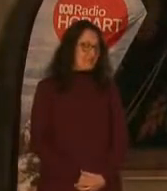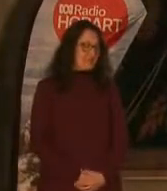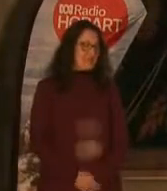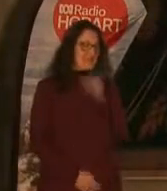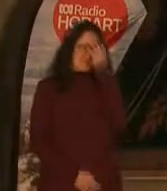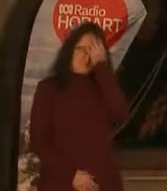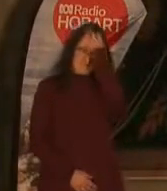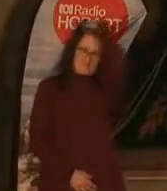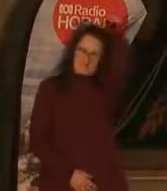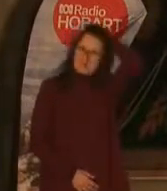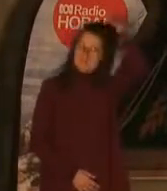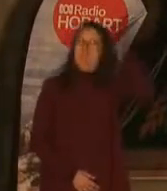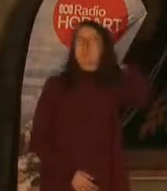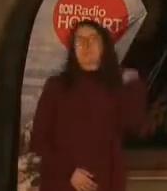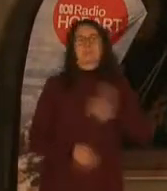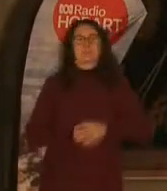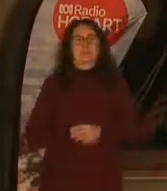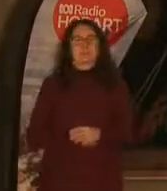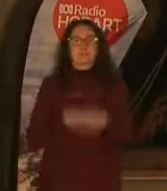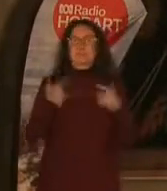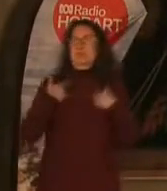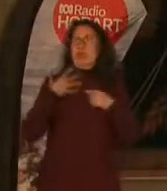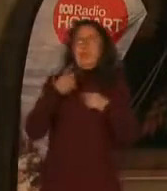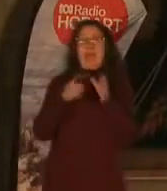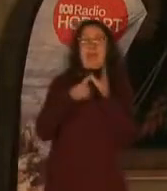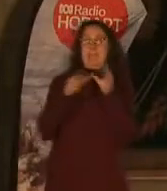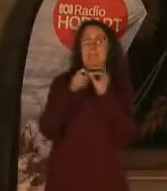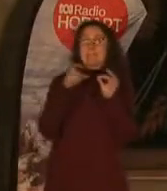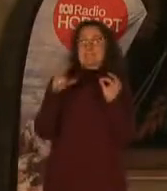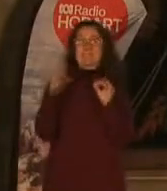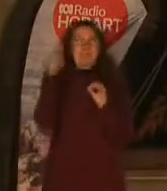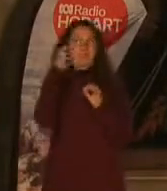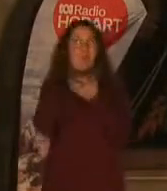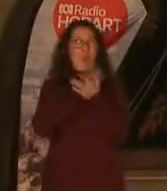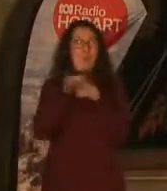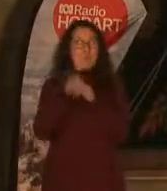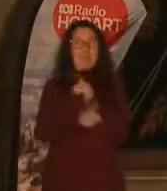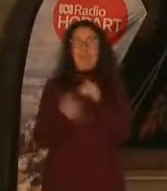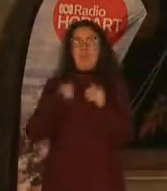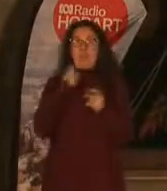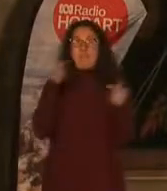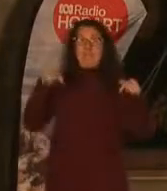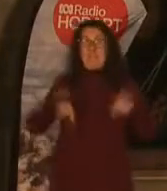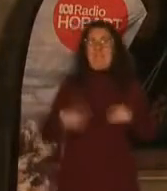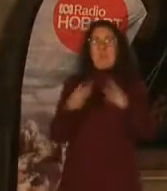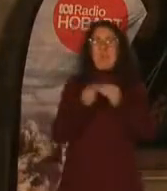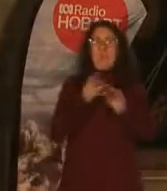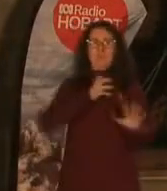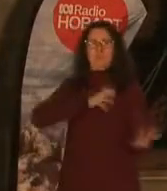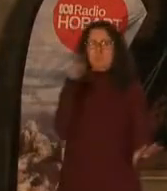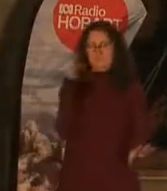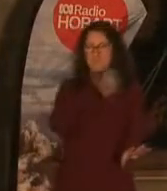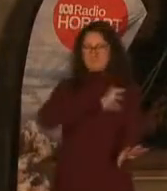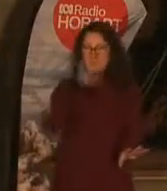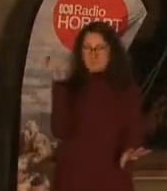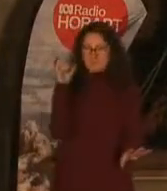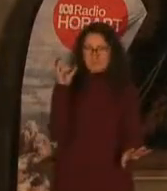I'm Rick Goddard from ABC Radio Hobart. I'll be here later with a bunch of disgraceful renegades and you, hopefully, for PowerPoint